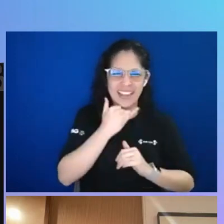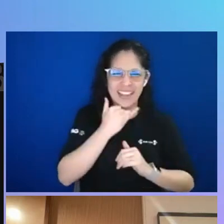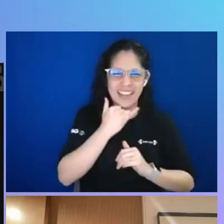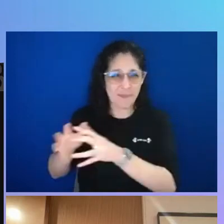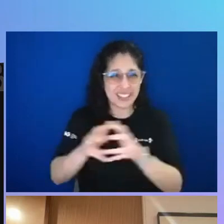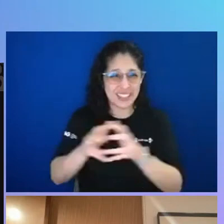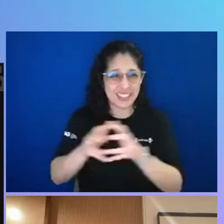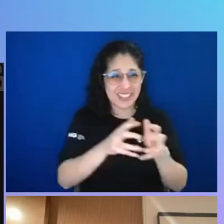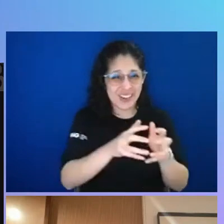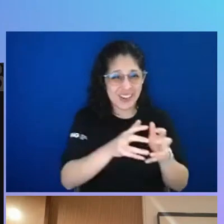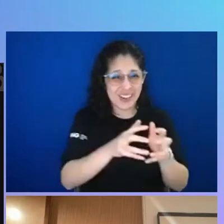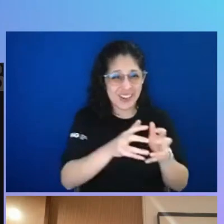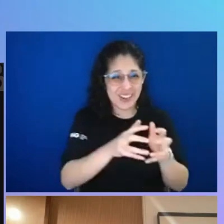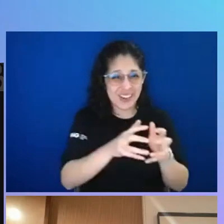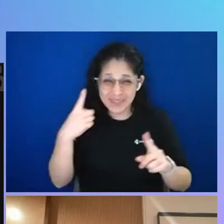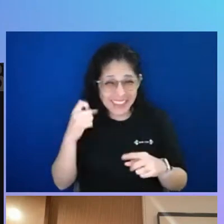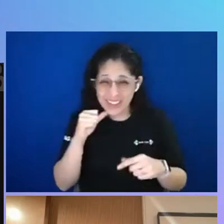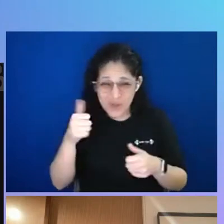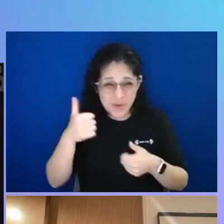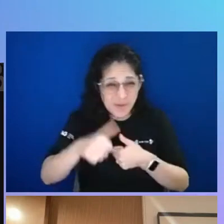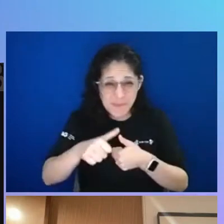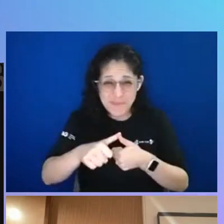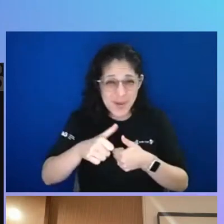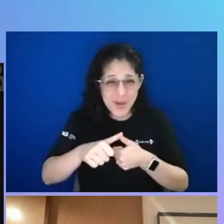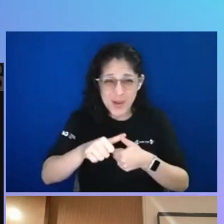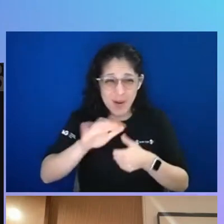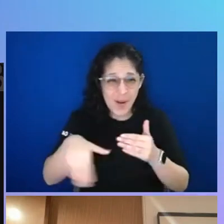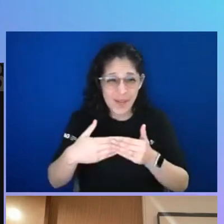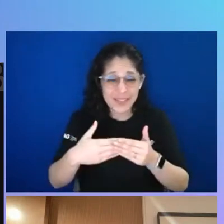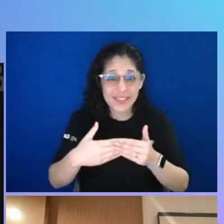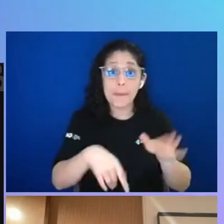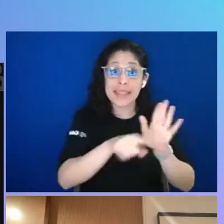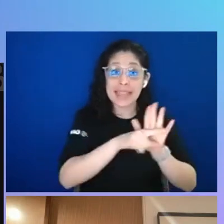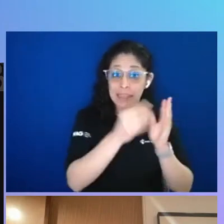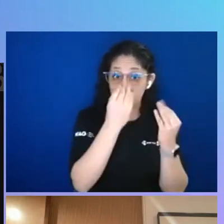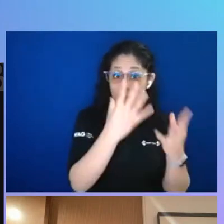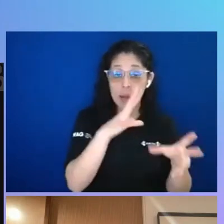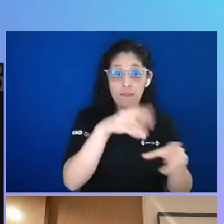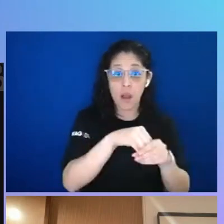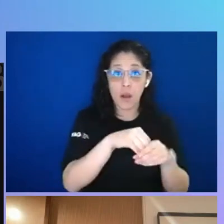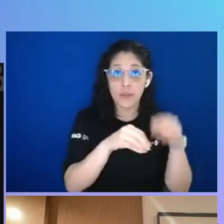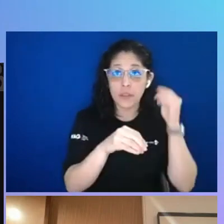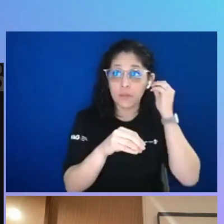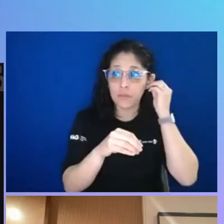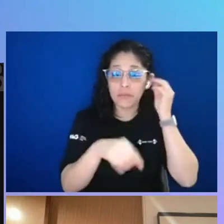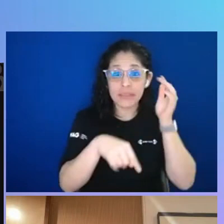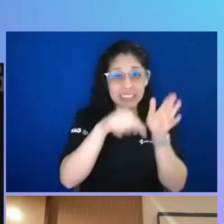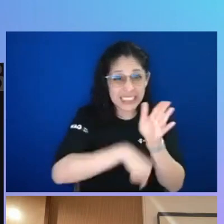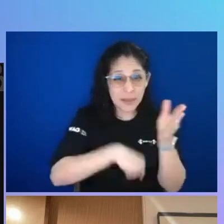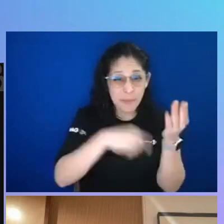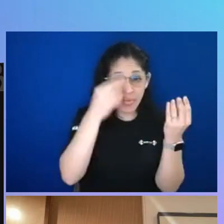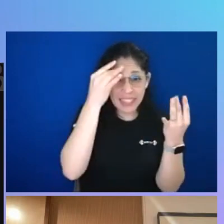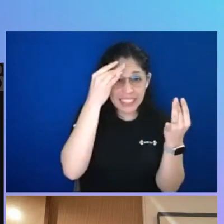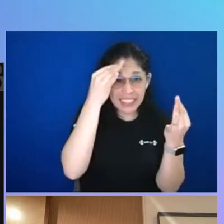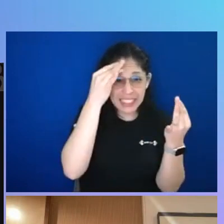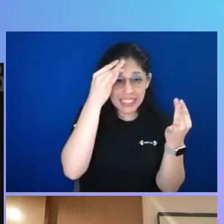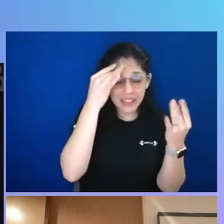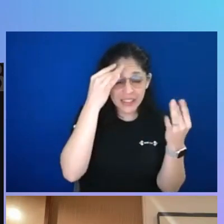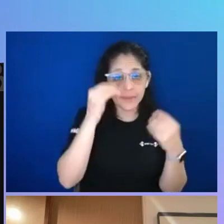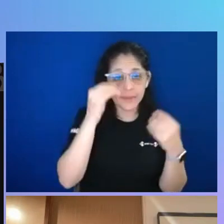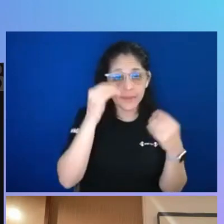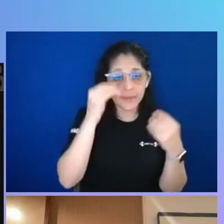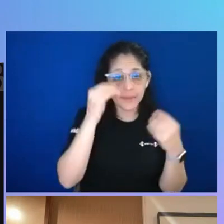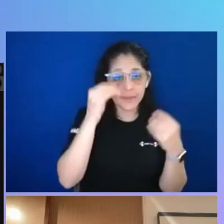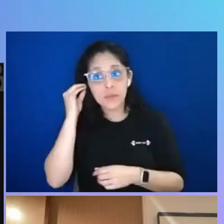that, but negative information involves more thinking. And information that's